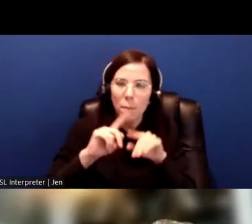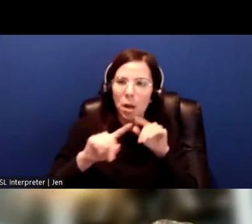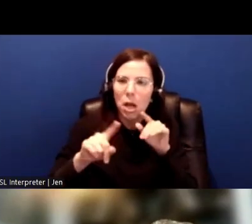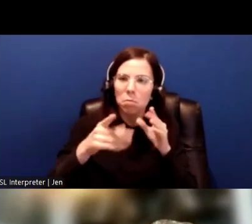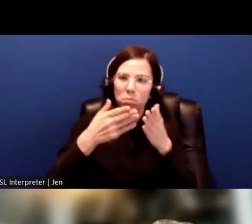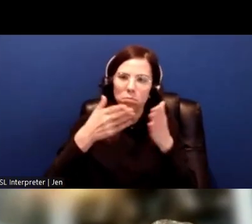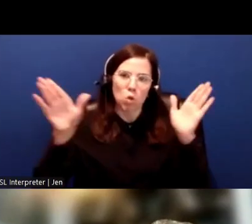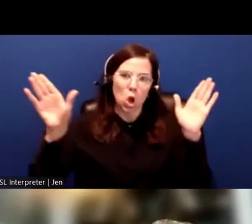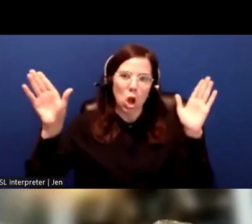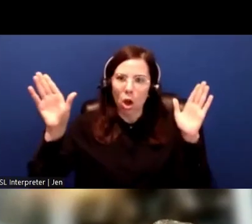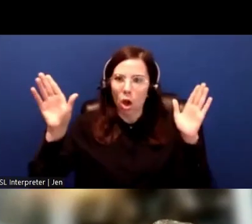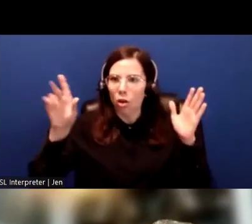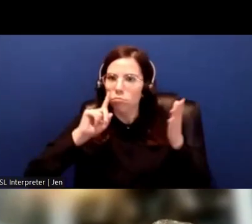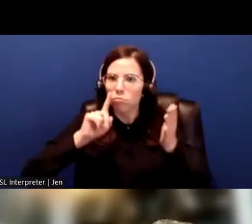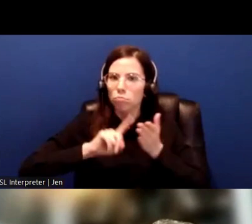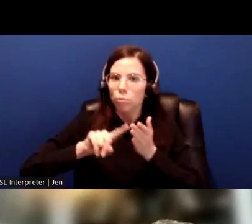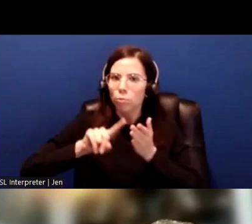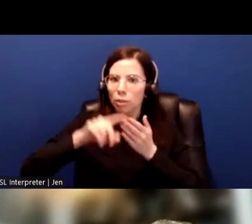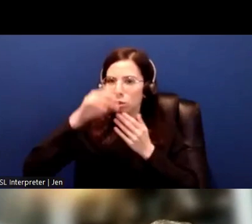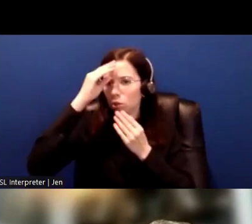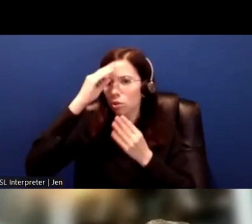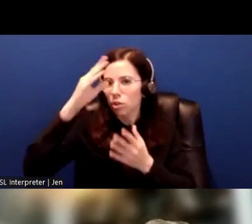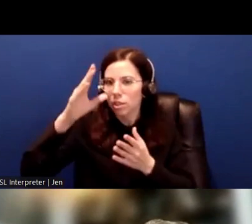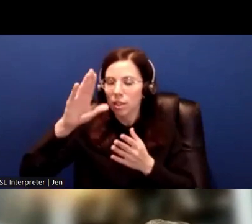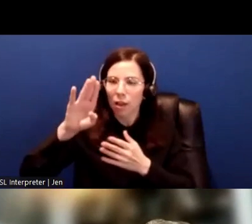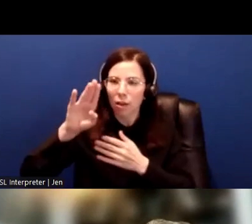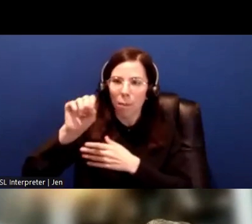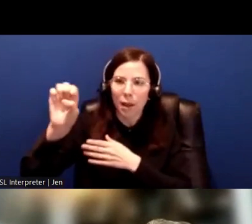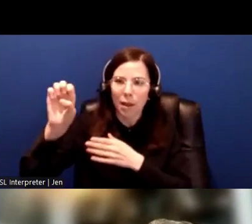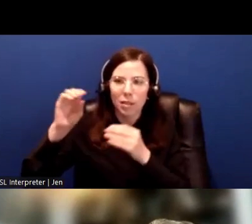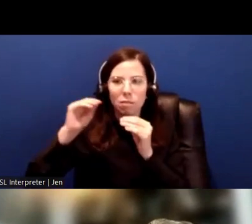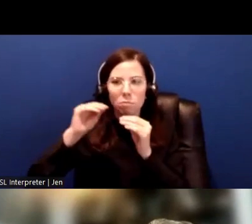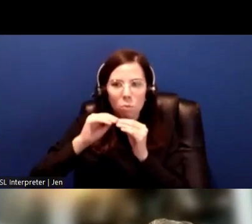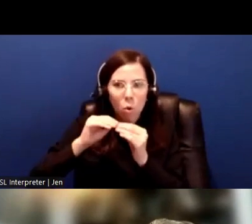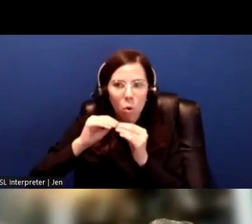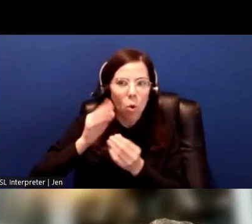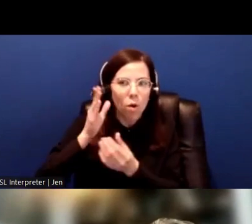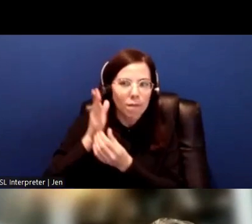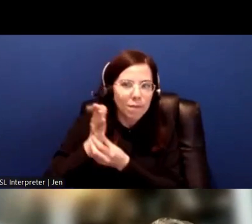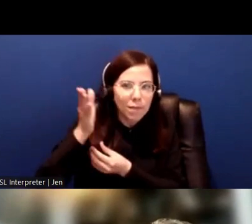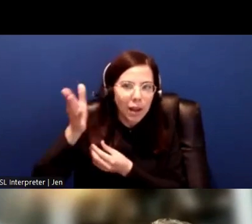broader research database that has more filings, more